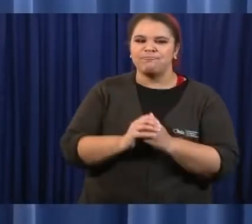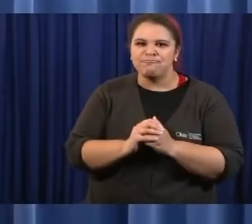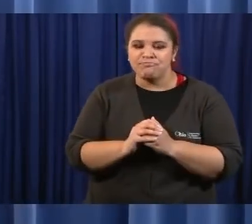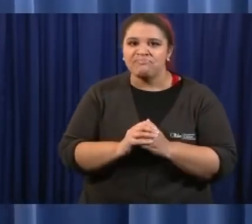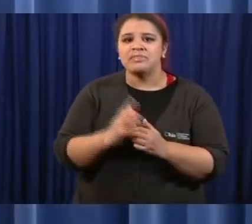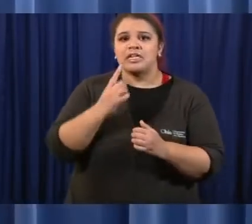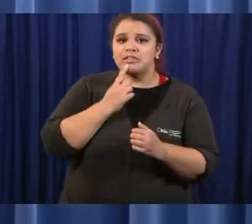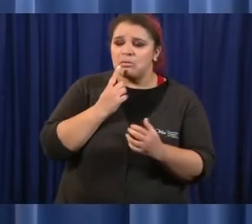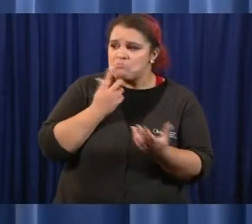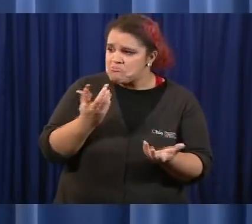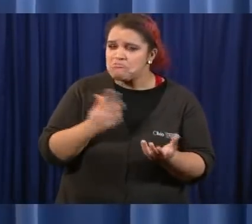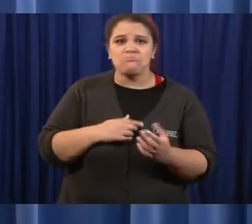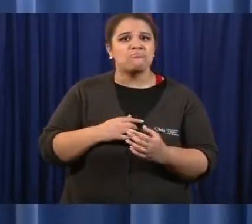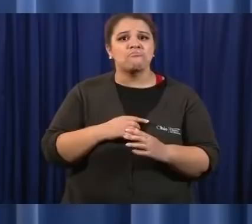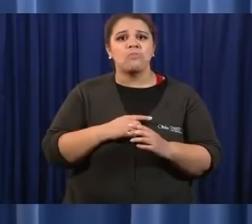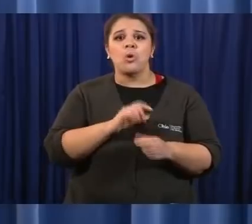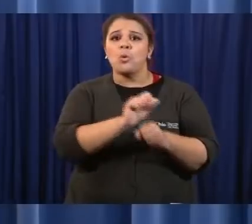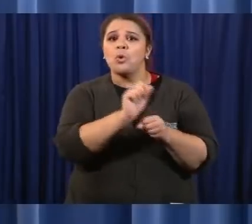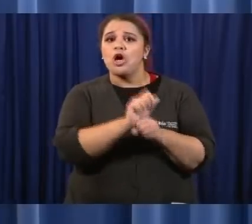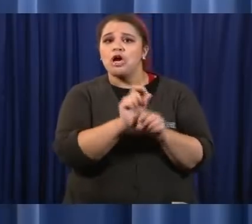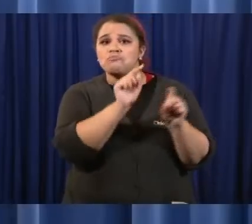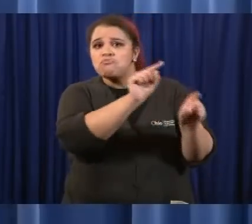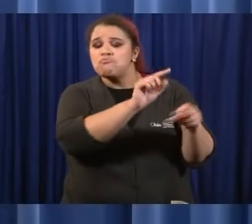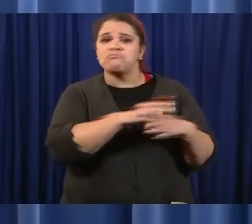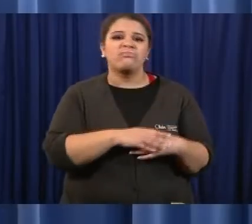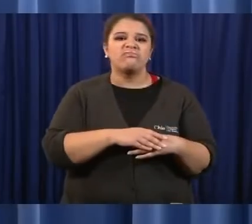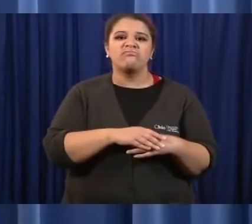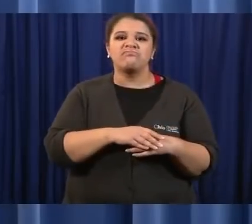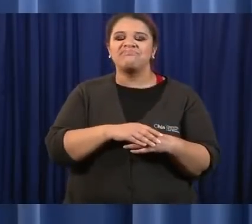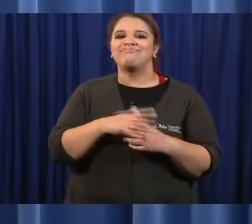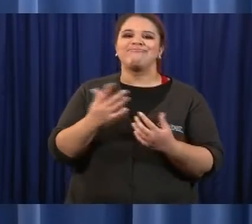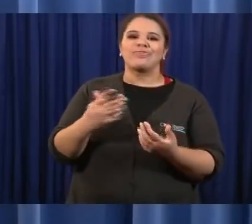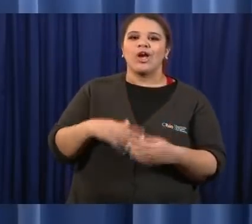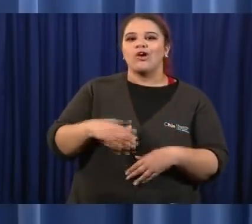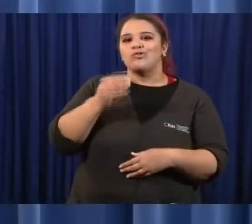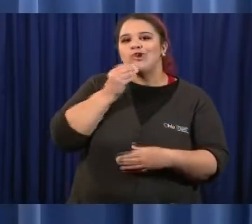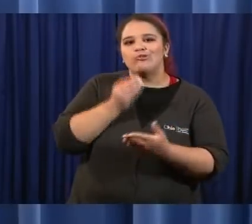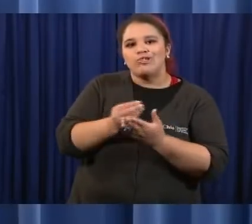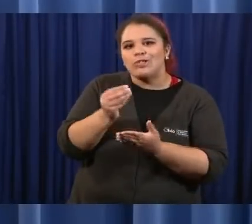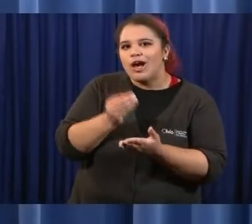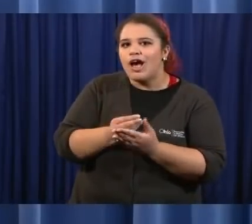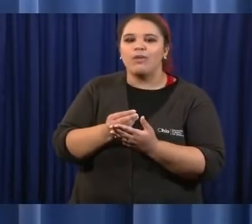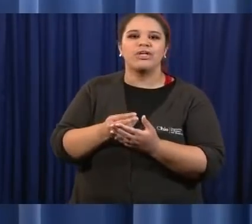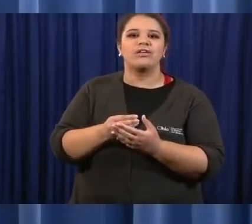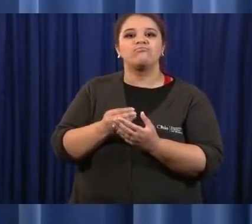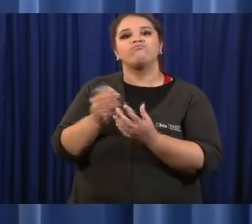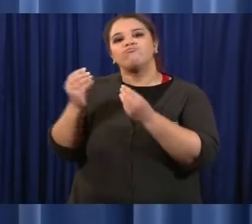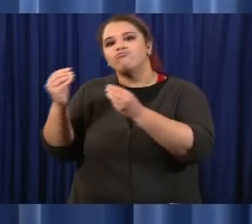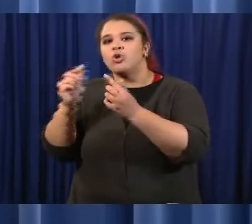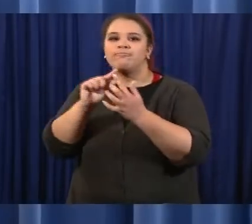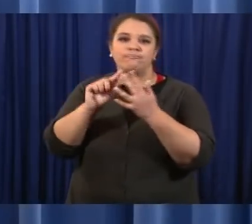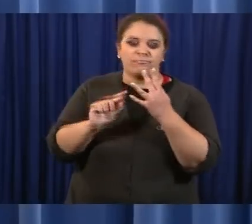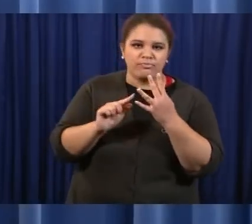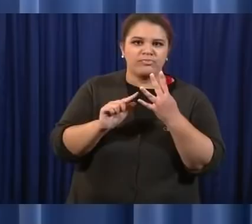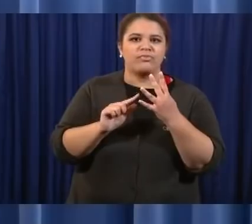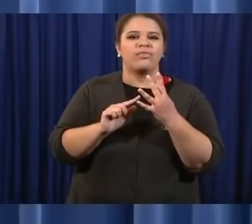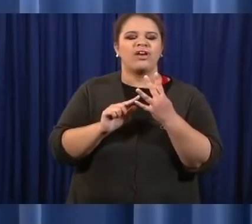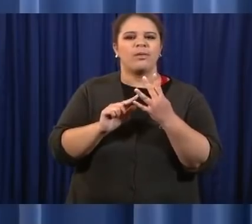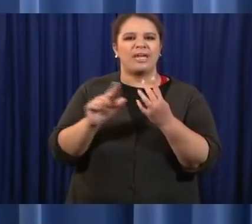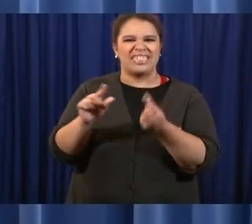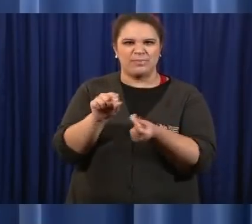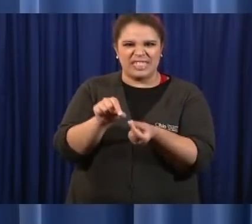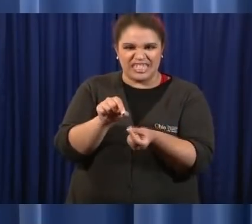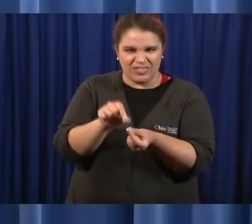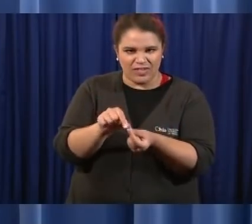open, etc., going to a big box store, going grocery shopping. But it also says that you shouldn't be having any meetings of more than